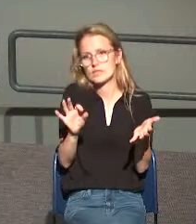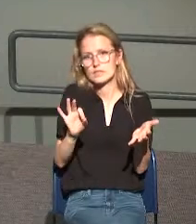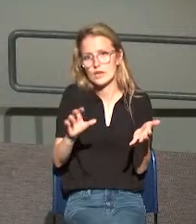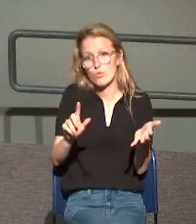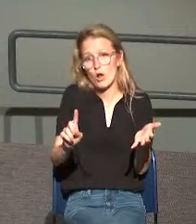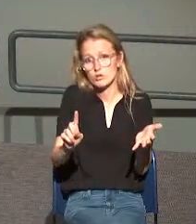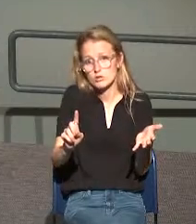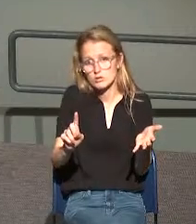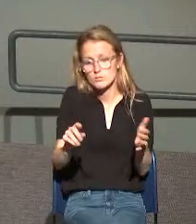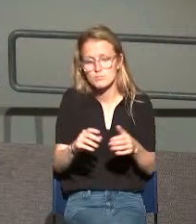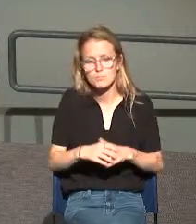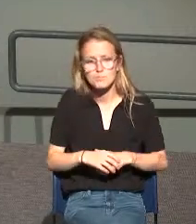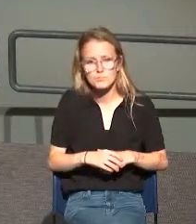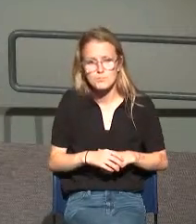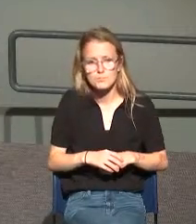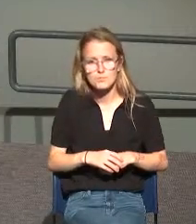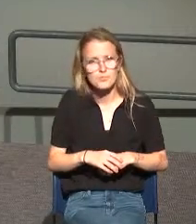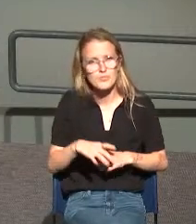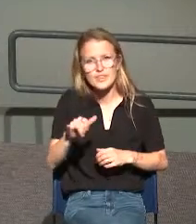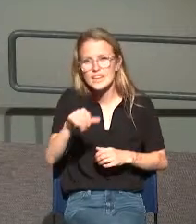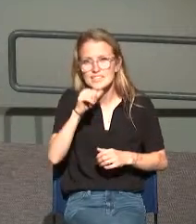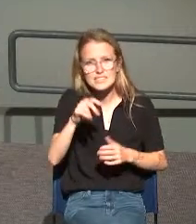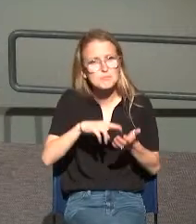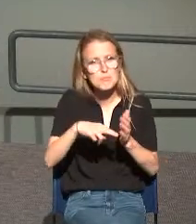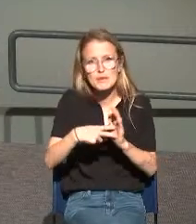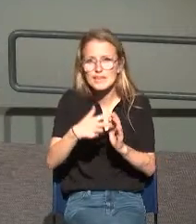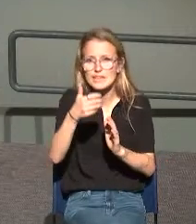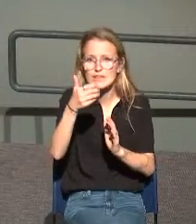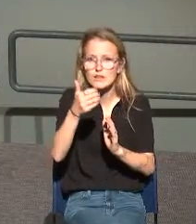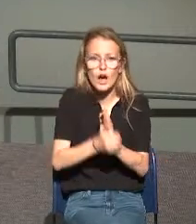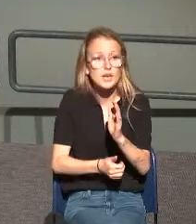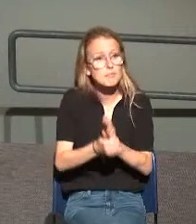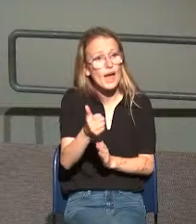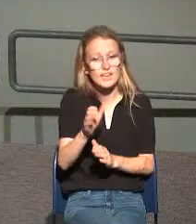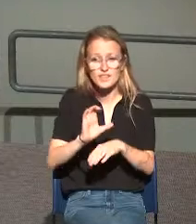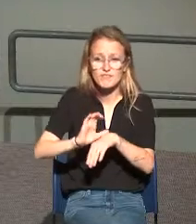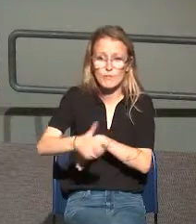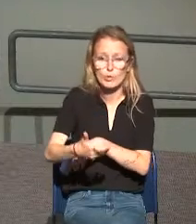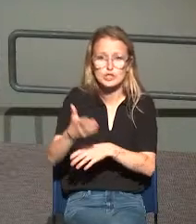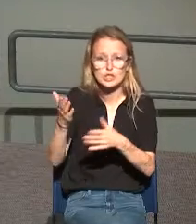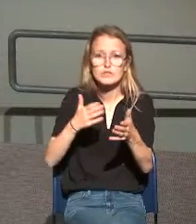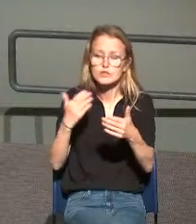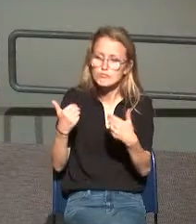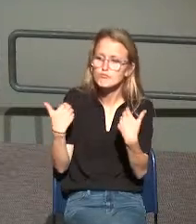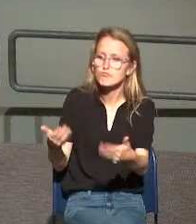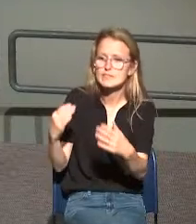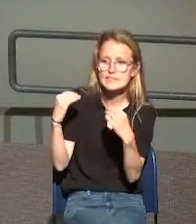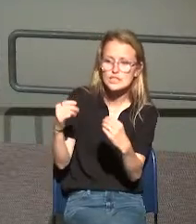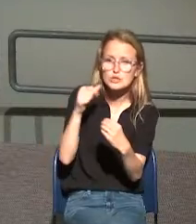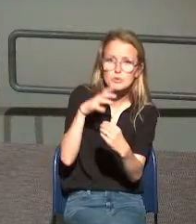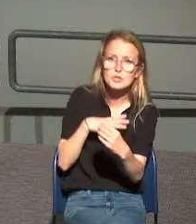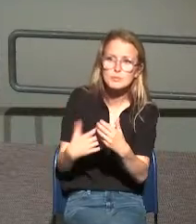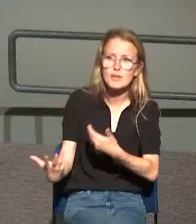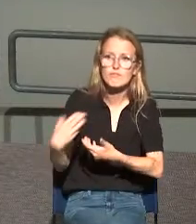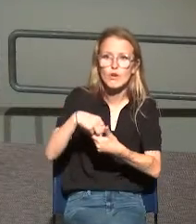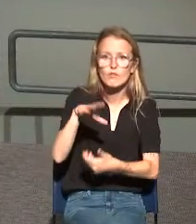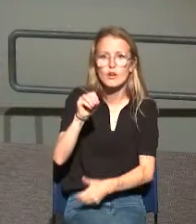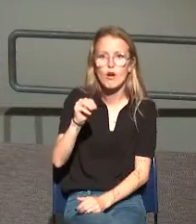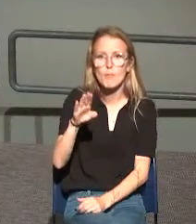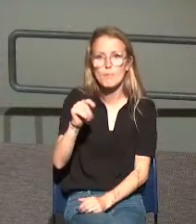But that didn't immediately force the services to start training women for combat.